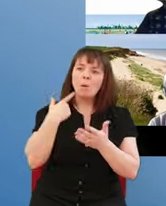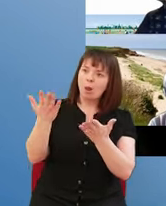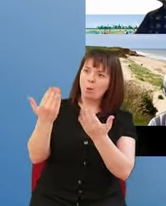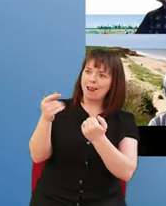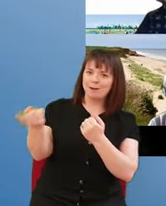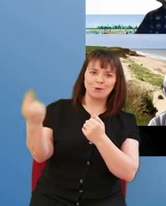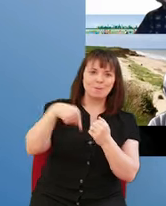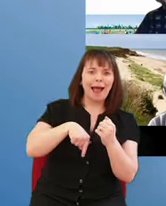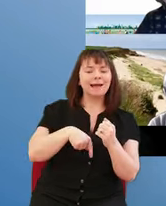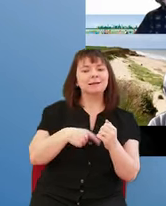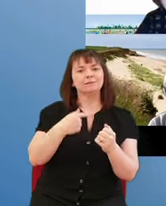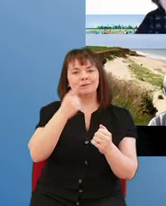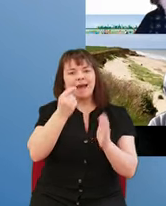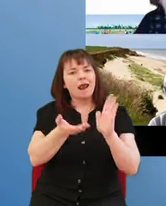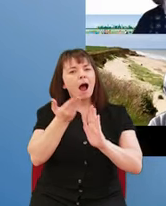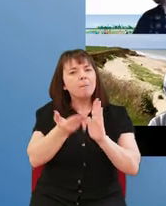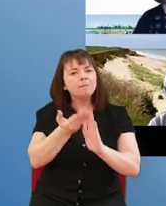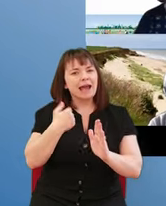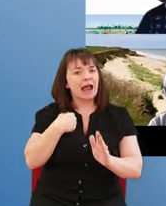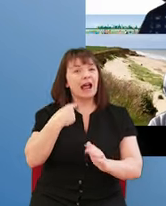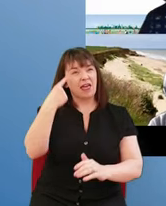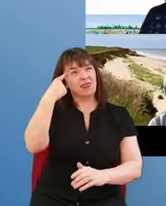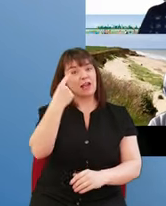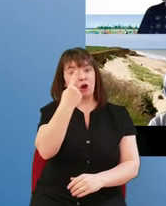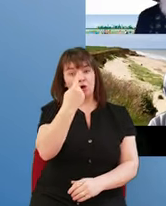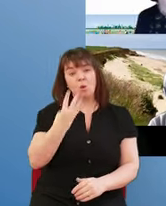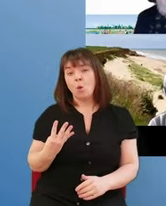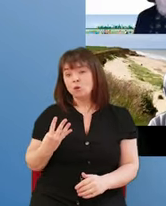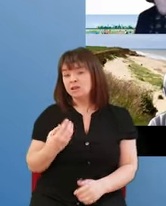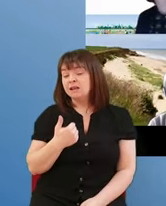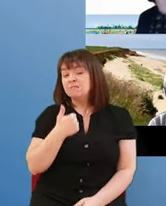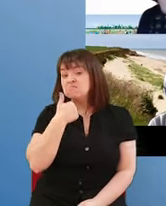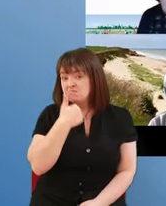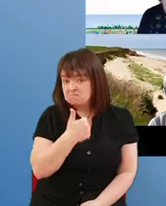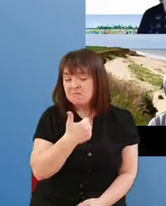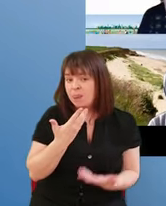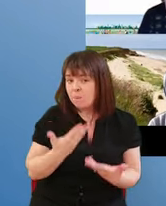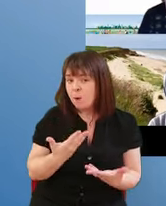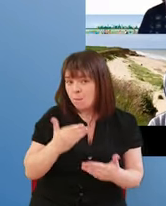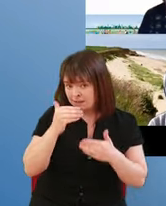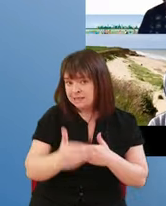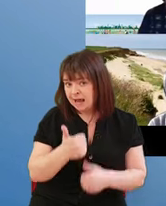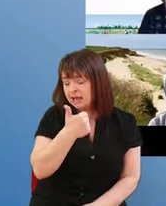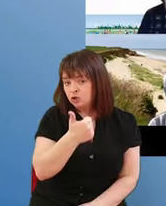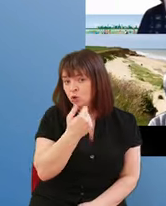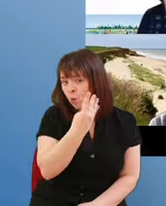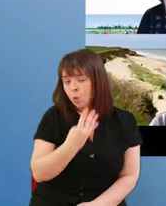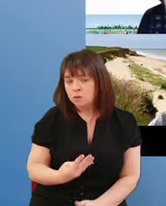between the team to get it onto the agenda. So thank you.